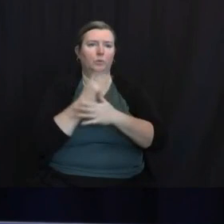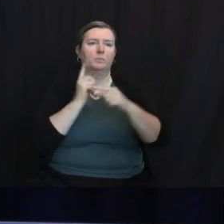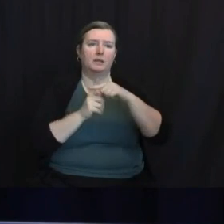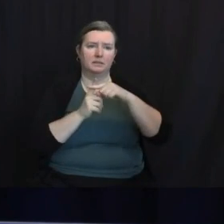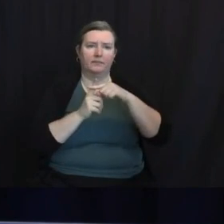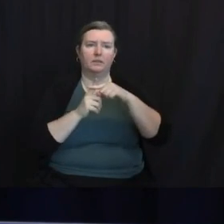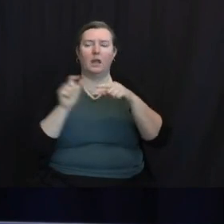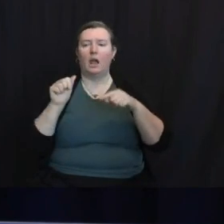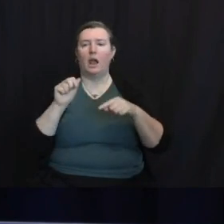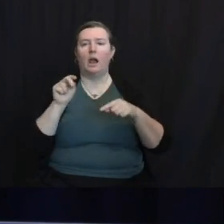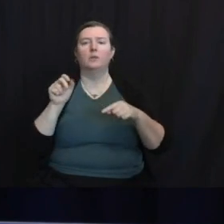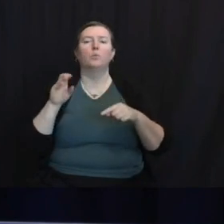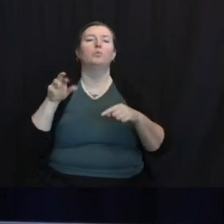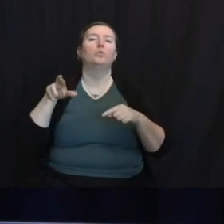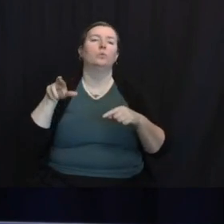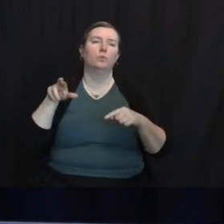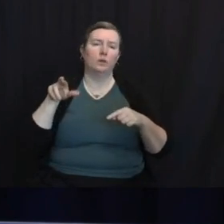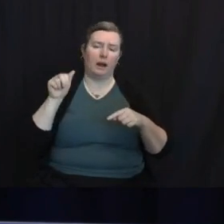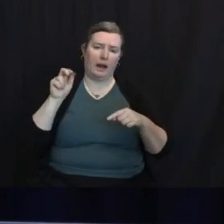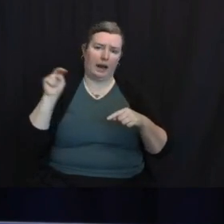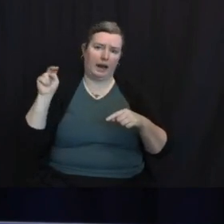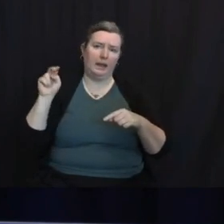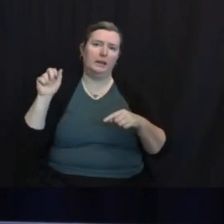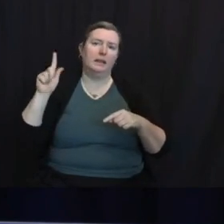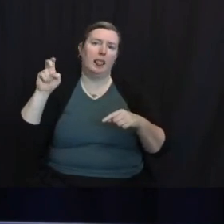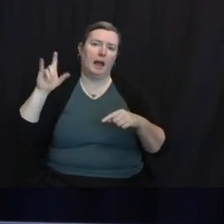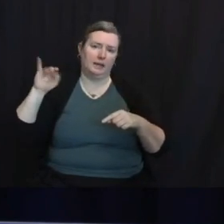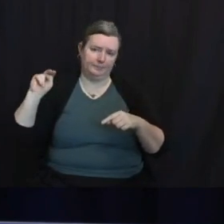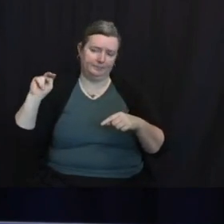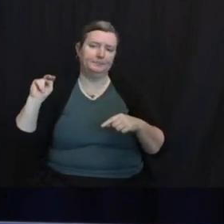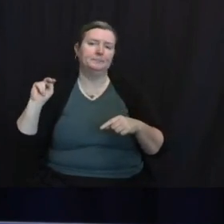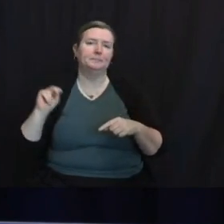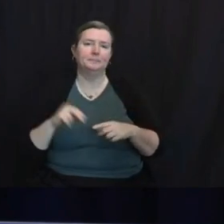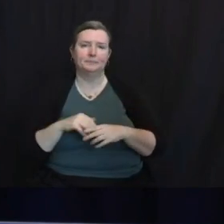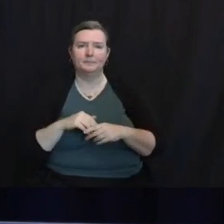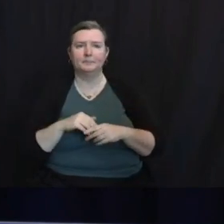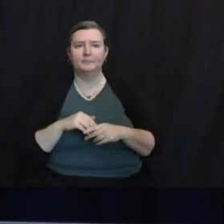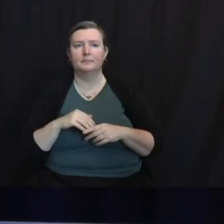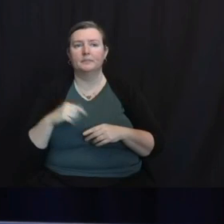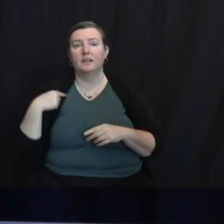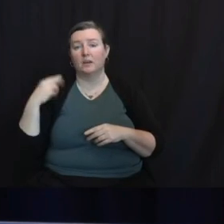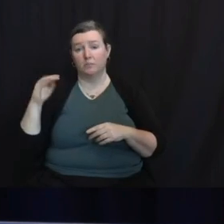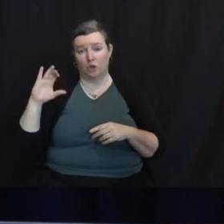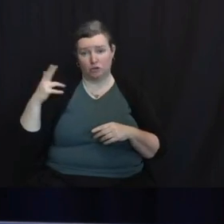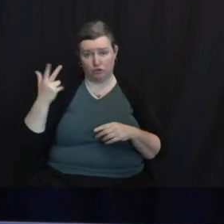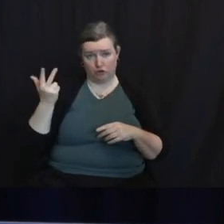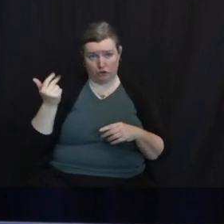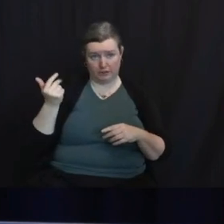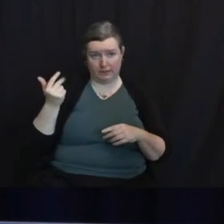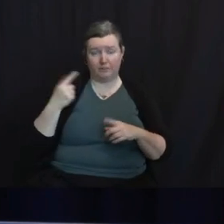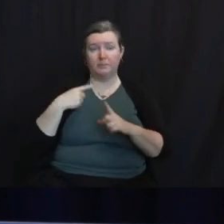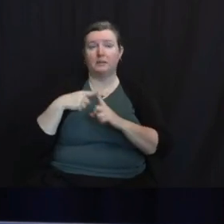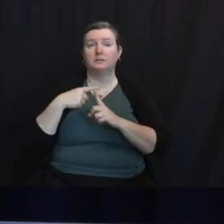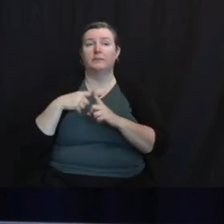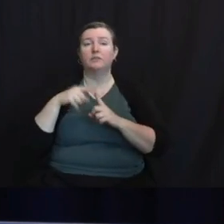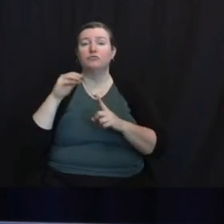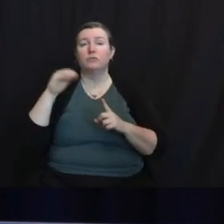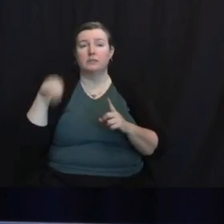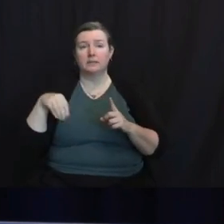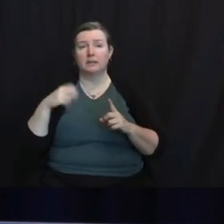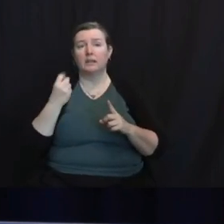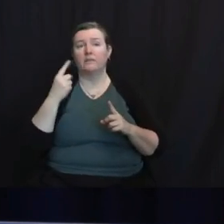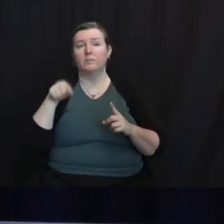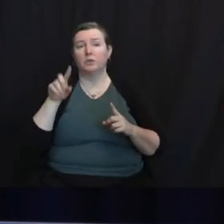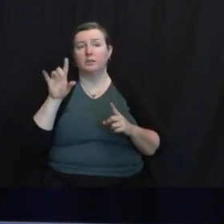Hospital. As of March 13th, in New Jersey, the positivity was 11.87.